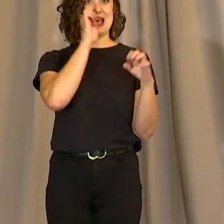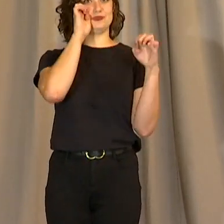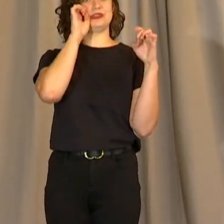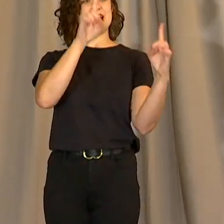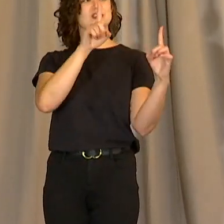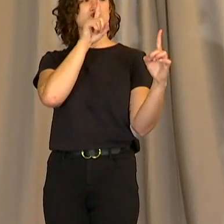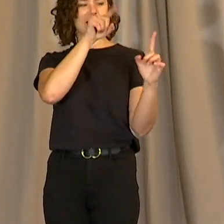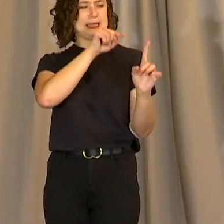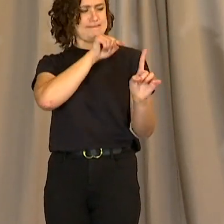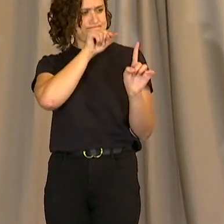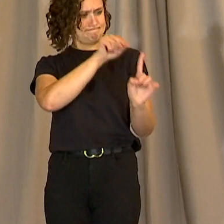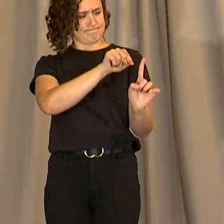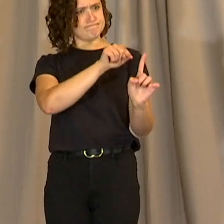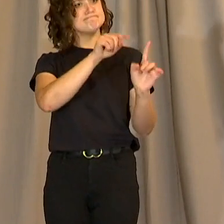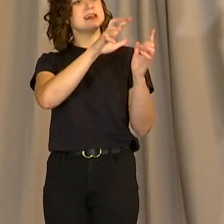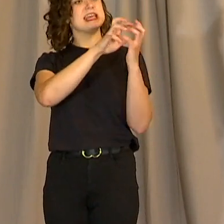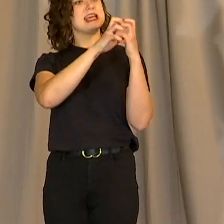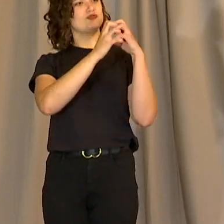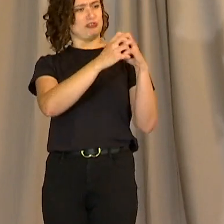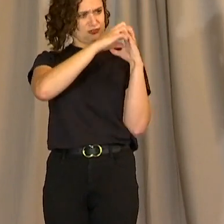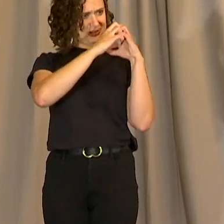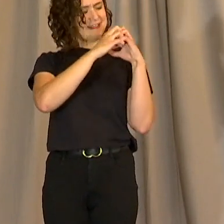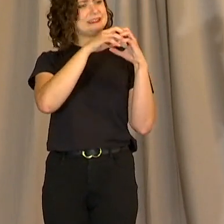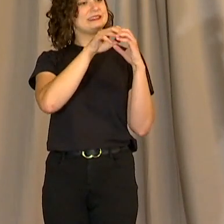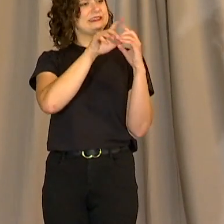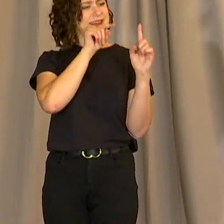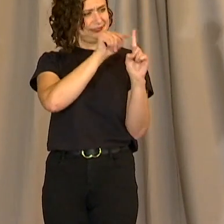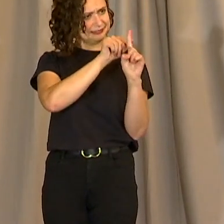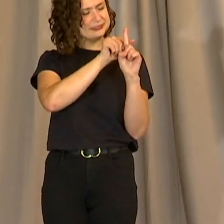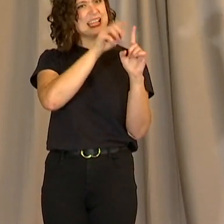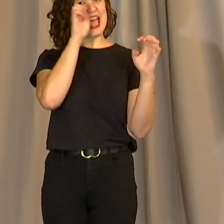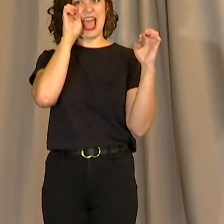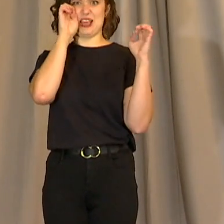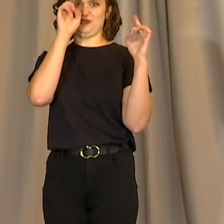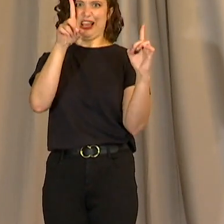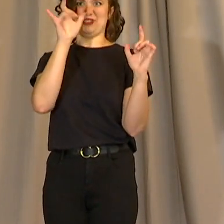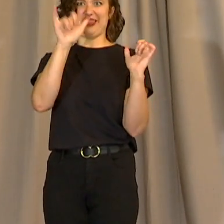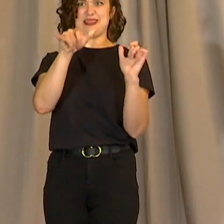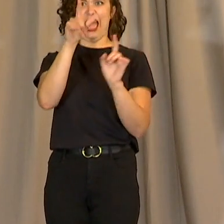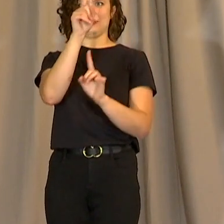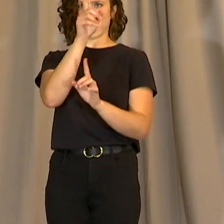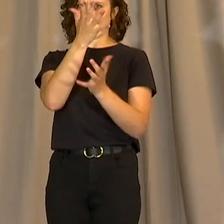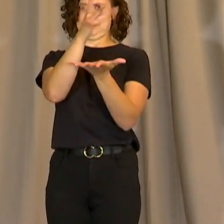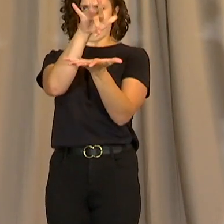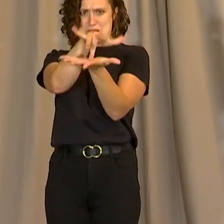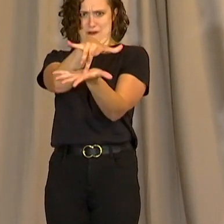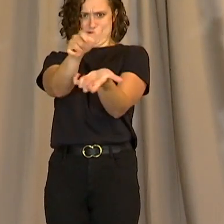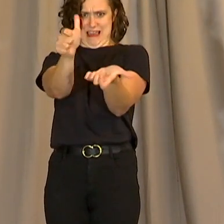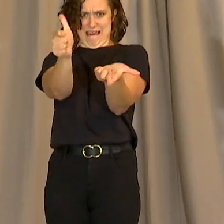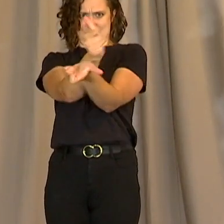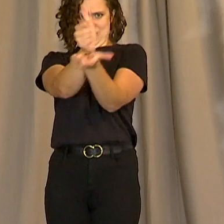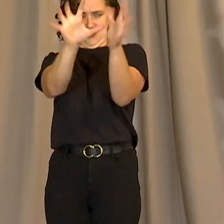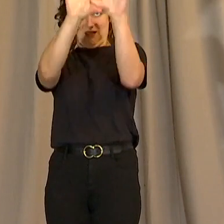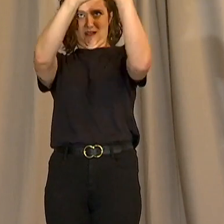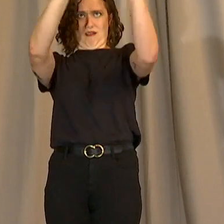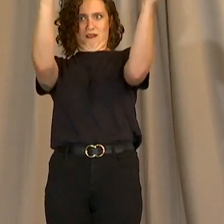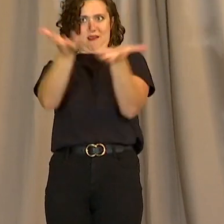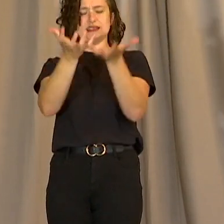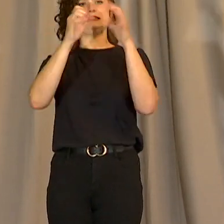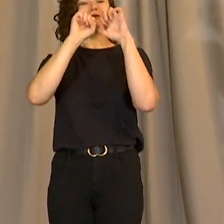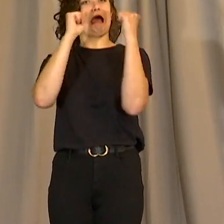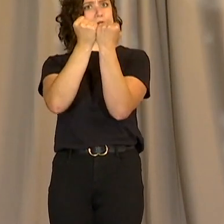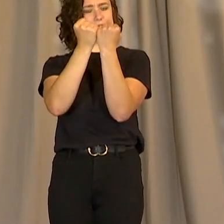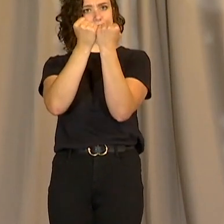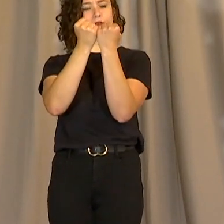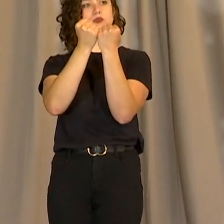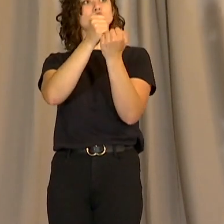and the ways that education is at the epicenter of all things in society. Everything we do or don't do in schools